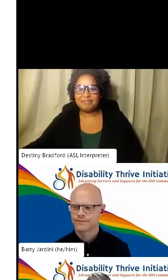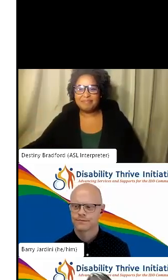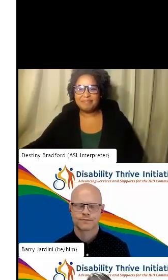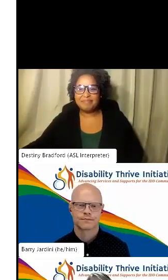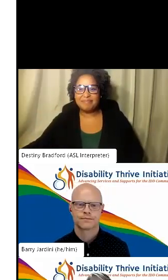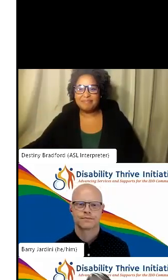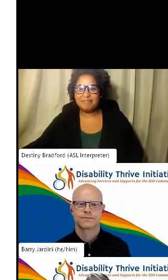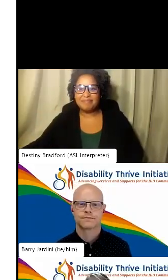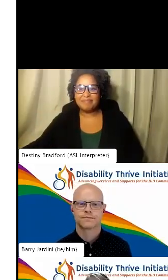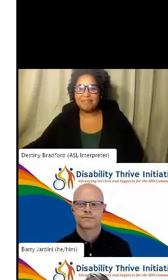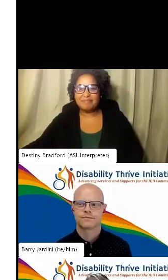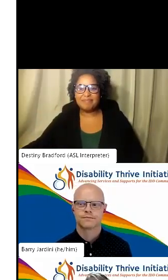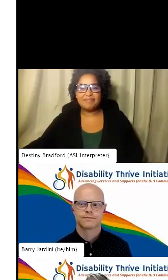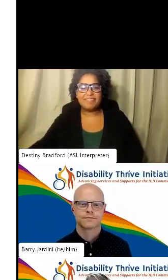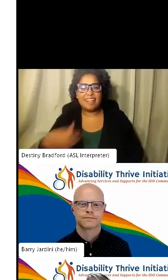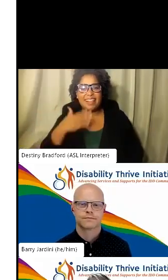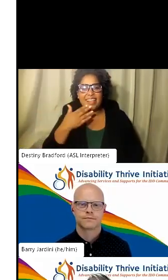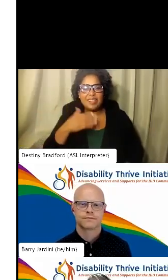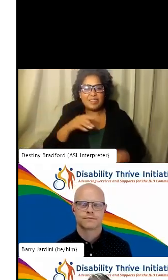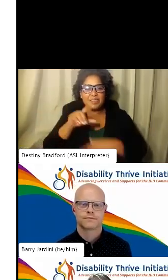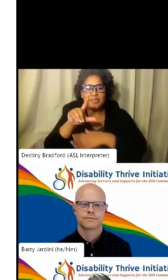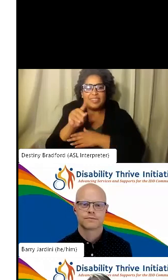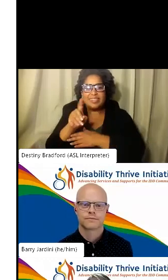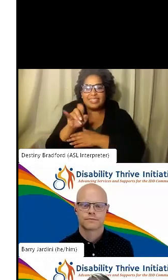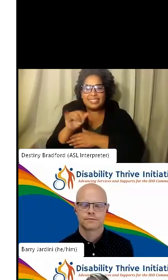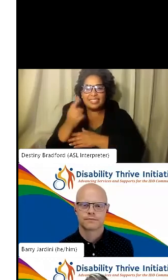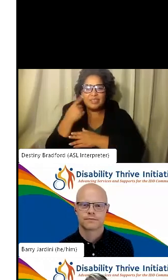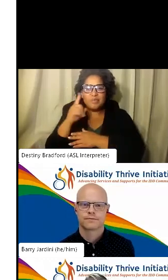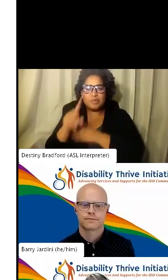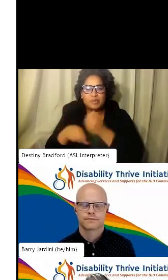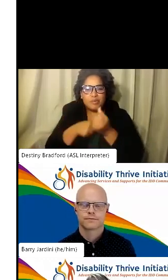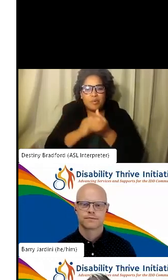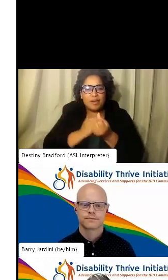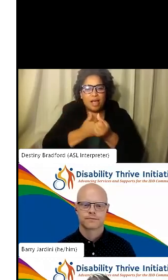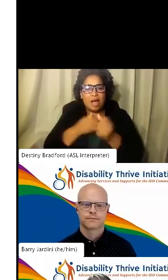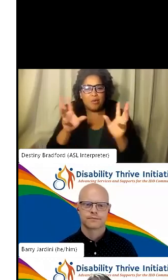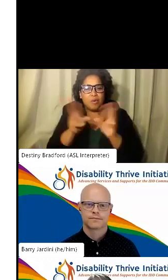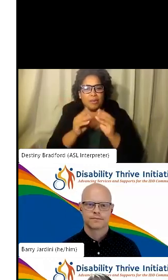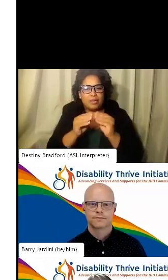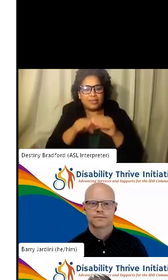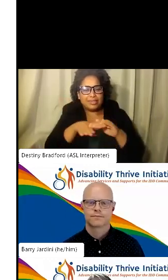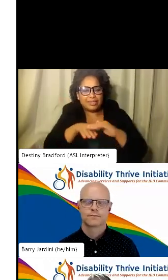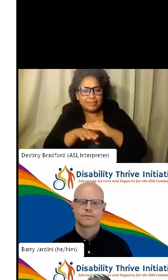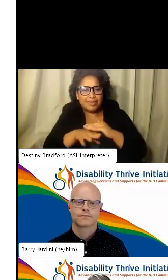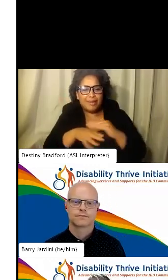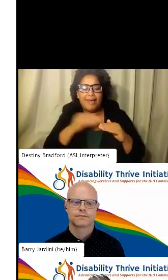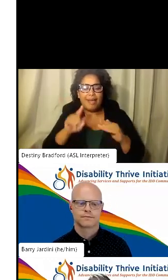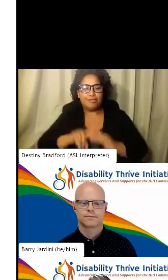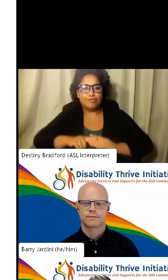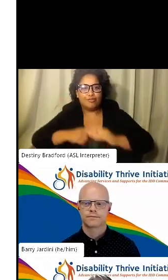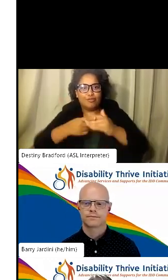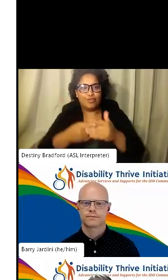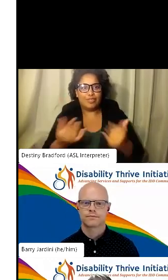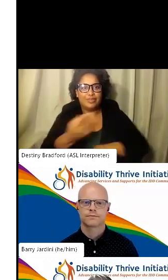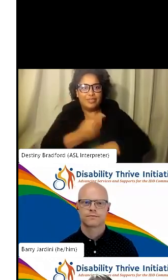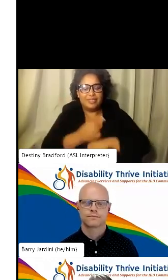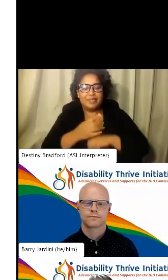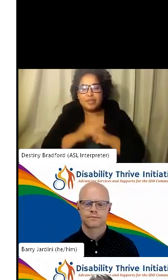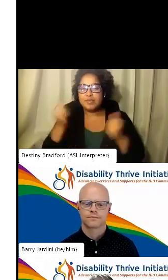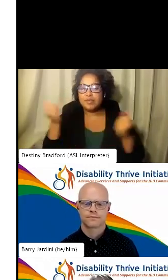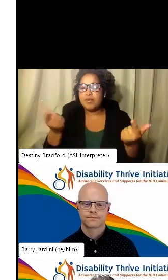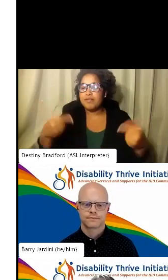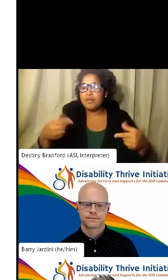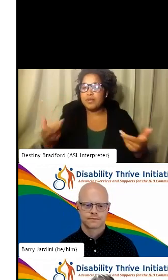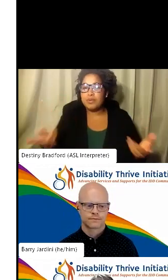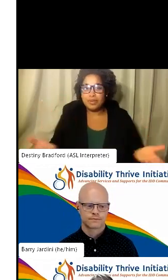Thank you, Lendy, for supporting our webinar's accessibility today and also getting us started. I would also like to thank all of you